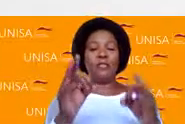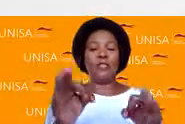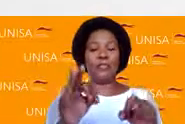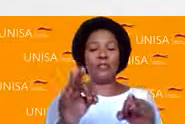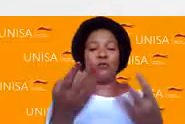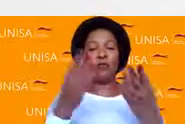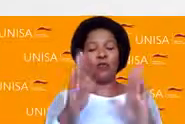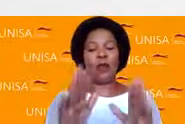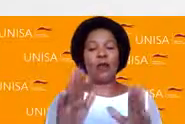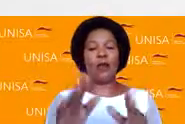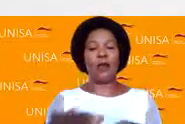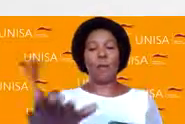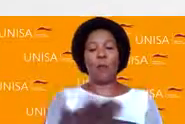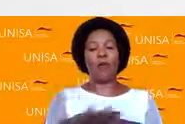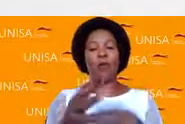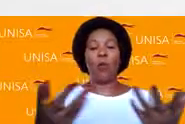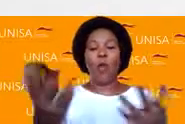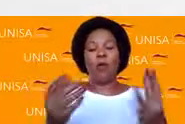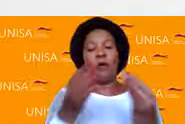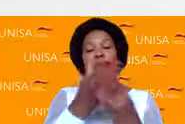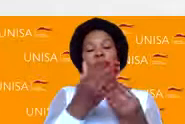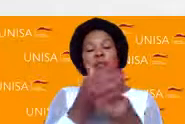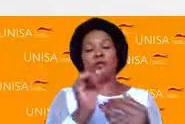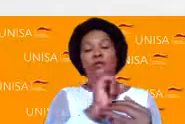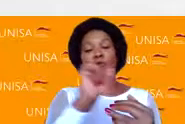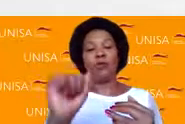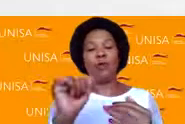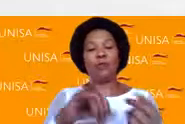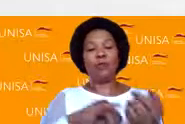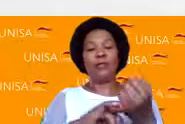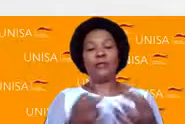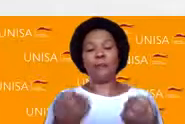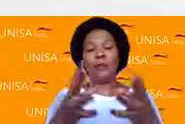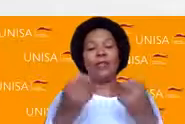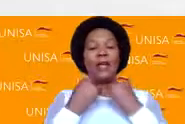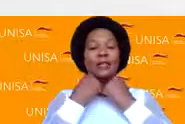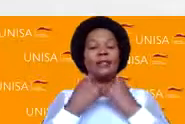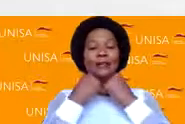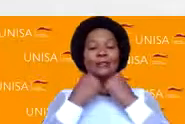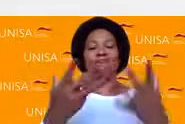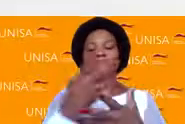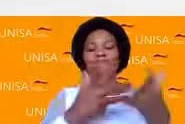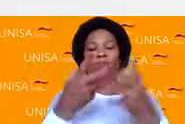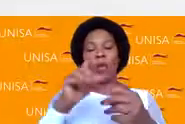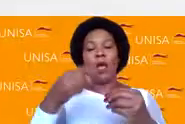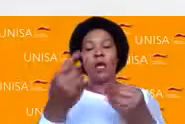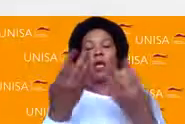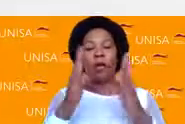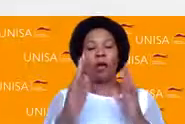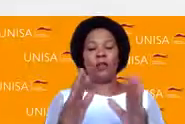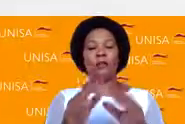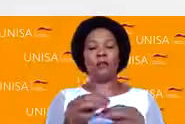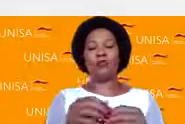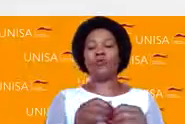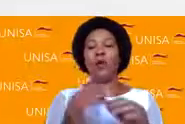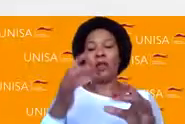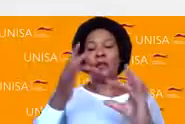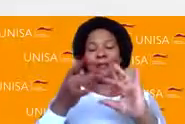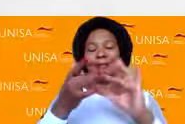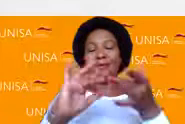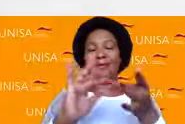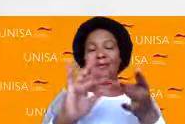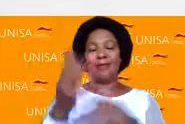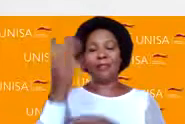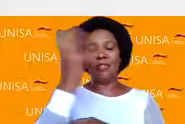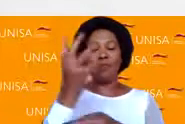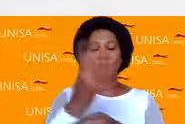students where you can access your module resources, submit assignments, interact with other students and your e-tutor or group. So